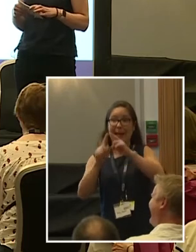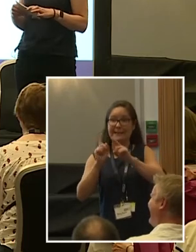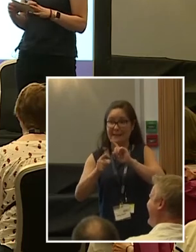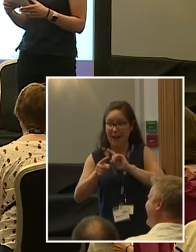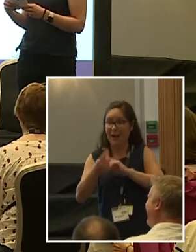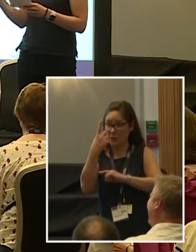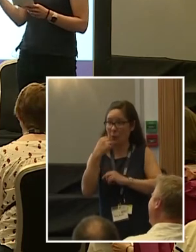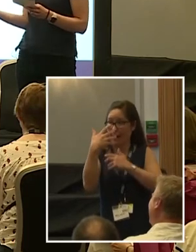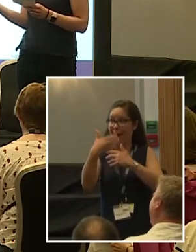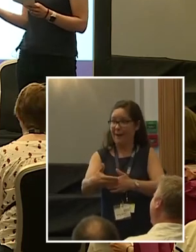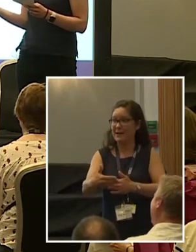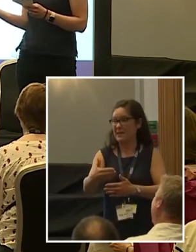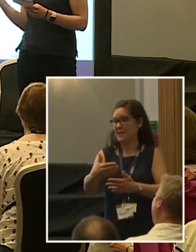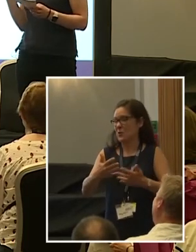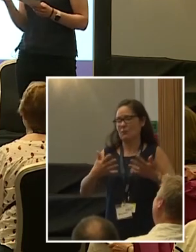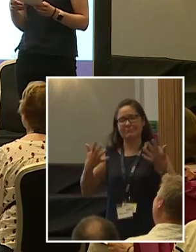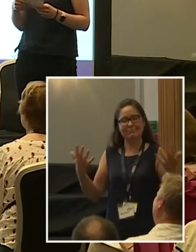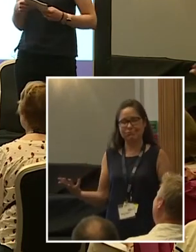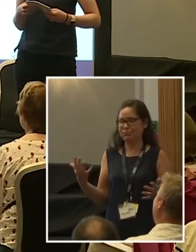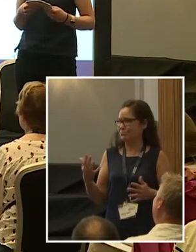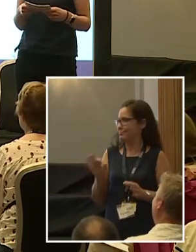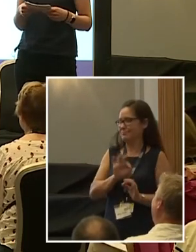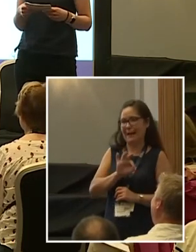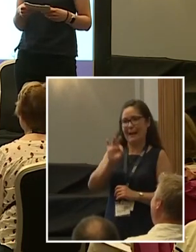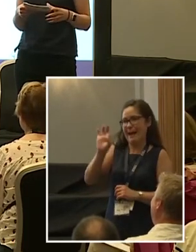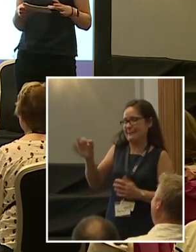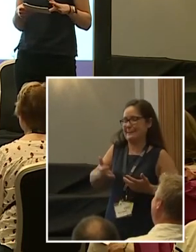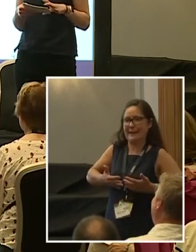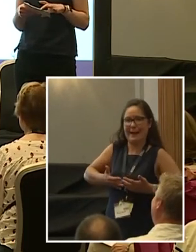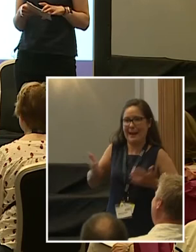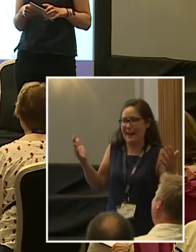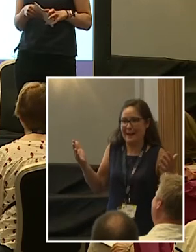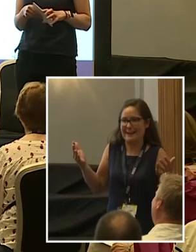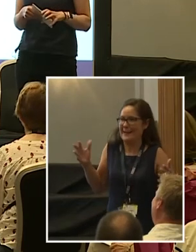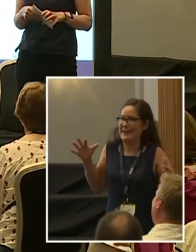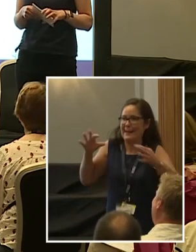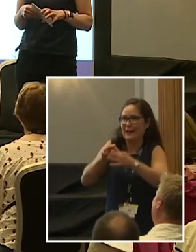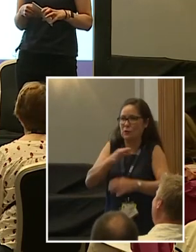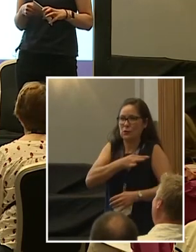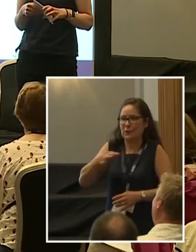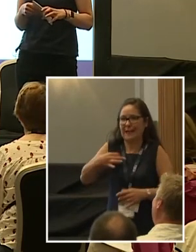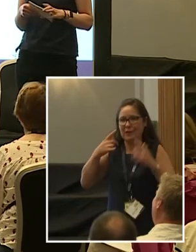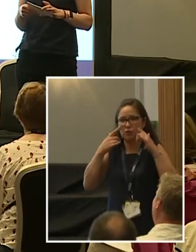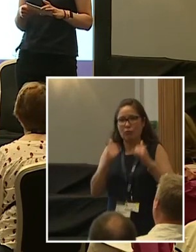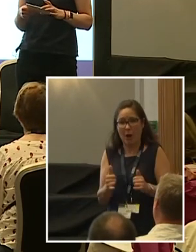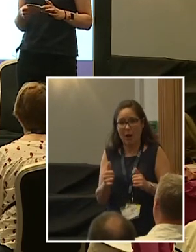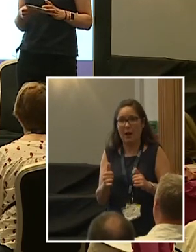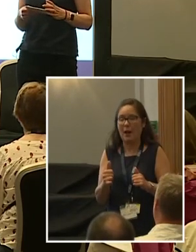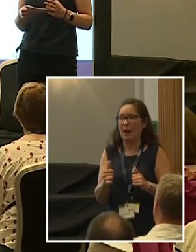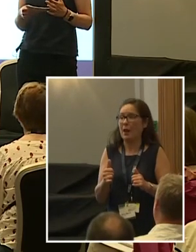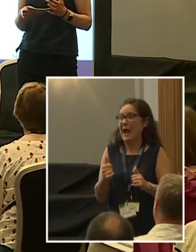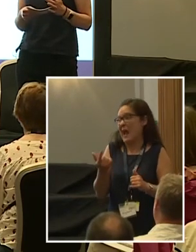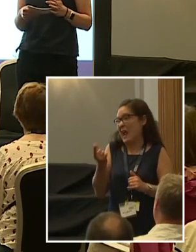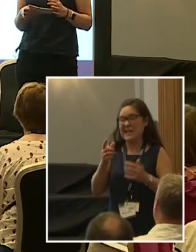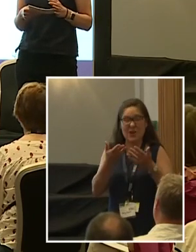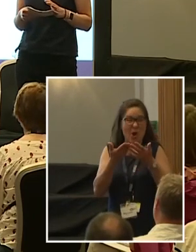of course, ask Mital and Matias any more questions you have about clinical trials, but we're also open to